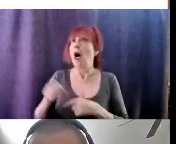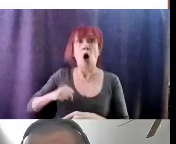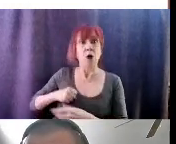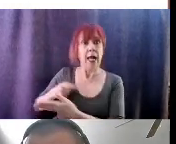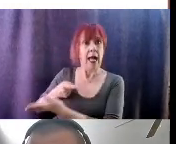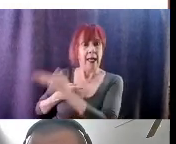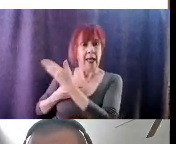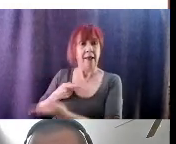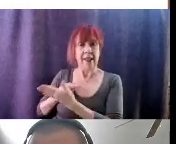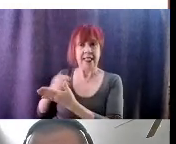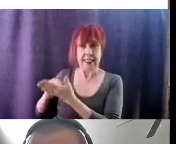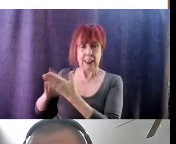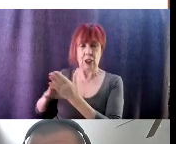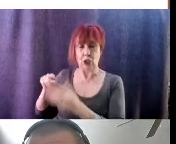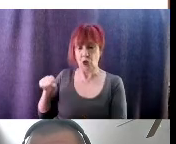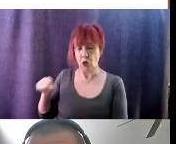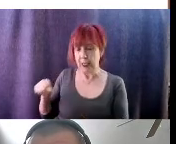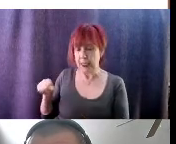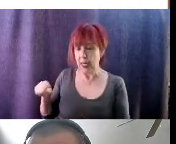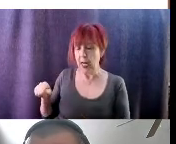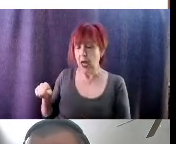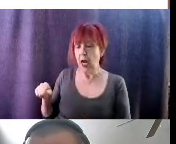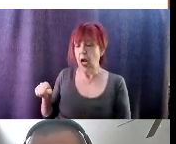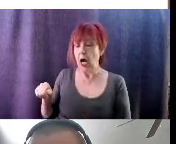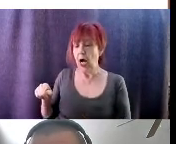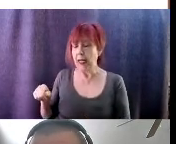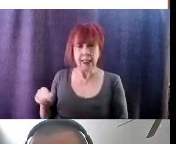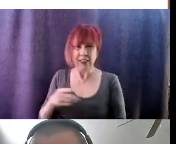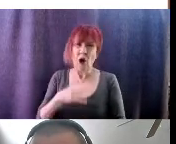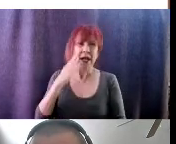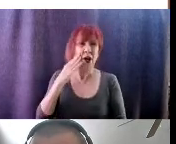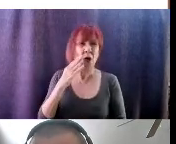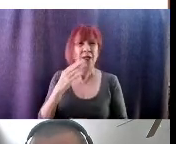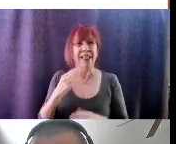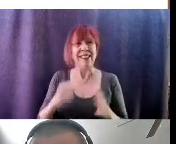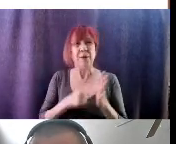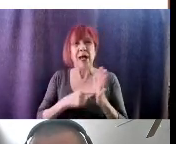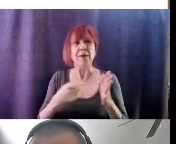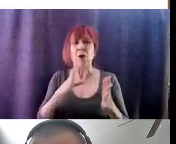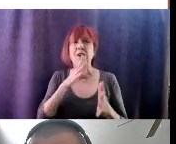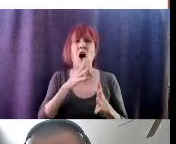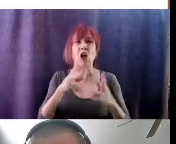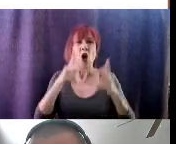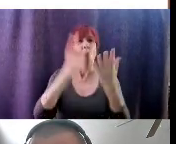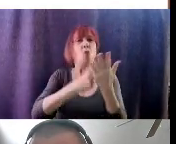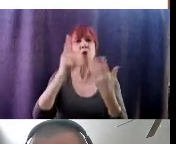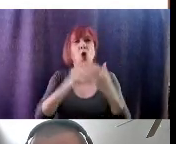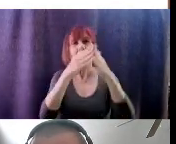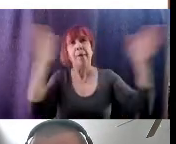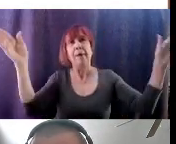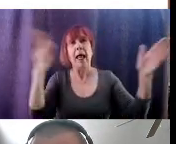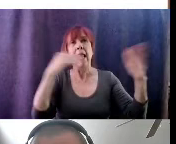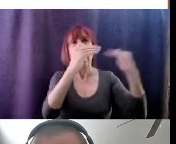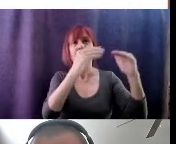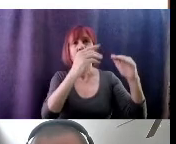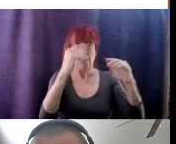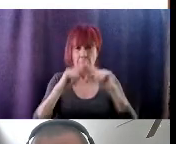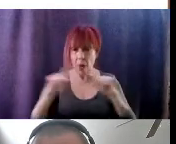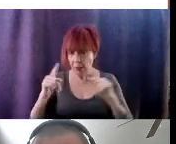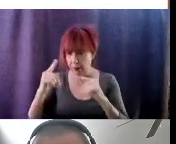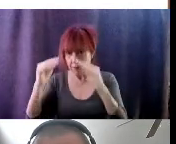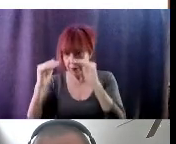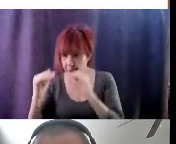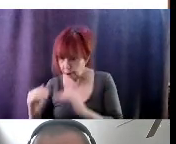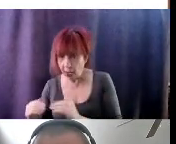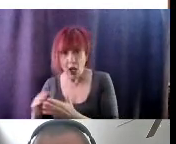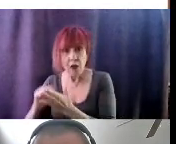know we're talking about this at a program level, when it comes to an individual level, this student that Mitch is referencing to was actually